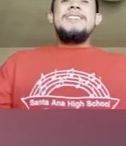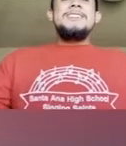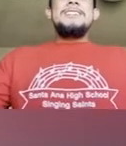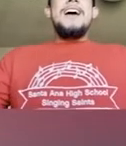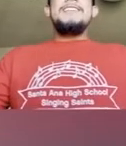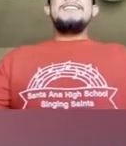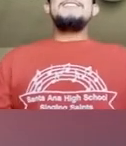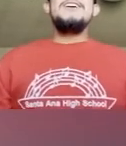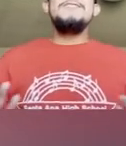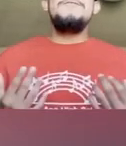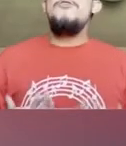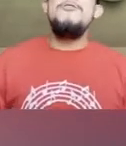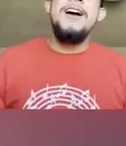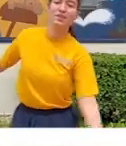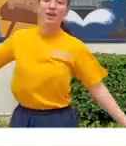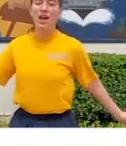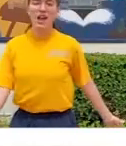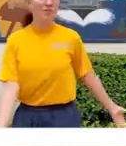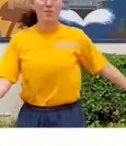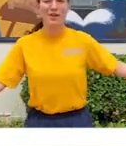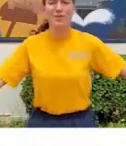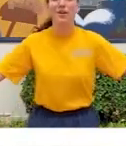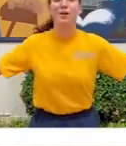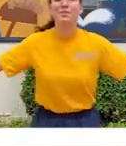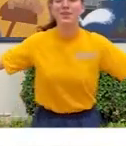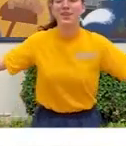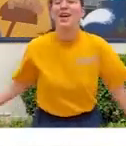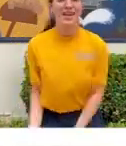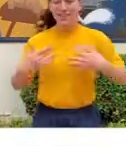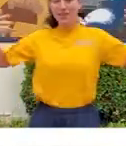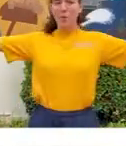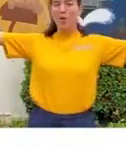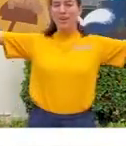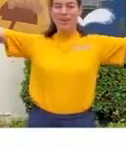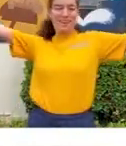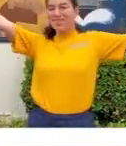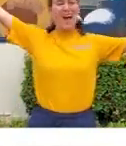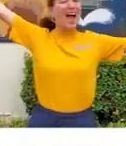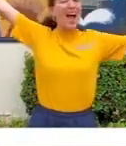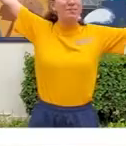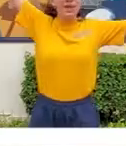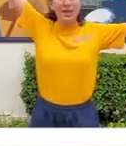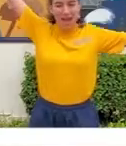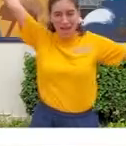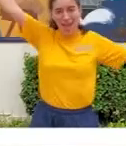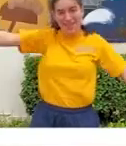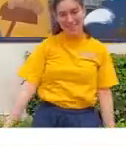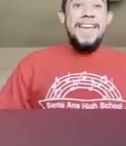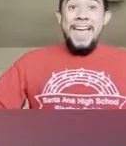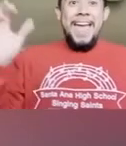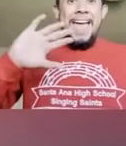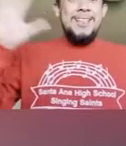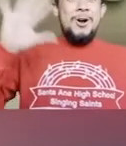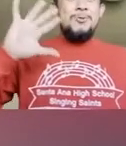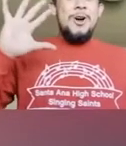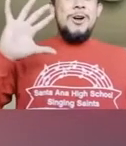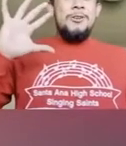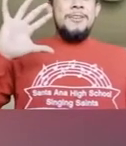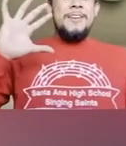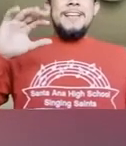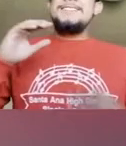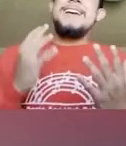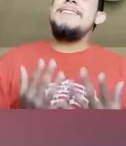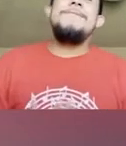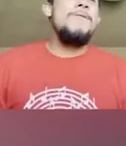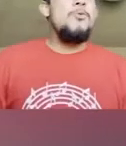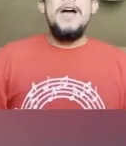The sun is shining just for us. Everybody wake up. Wake up. Into the morning, into happiness. Hello